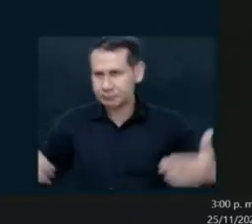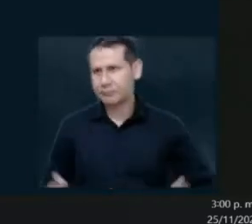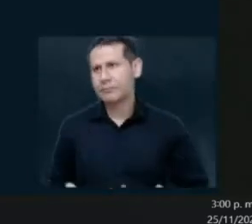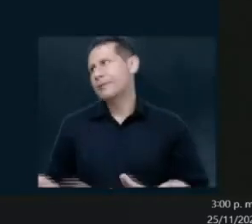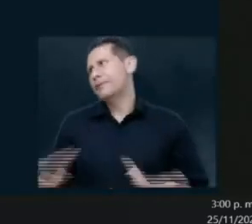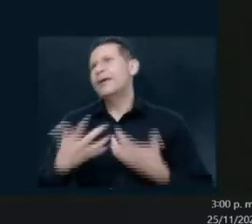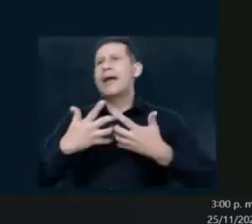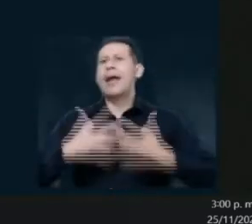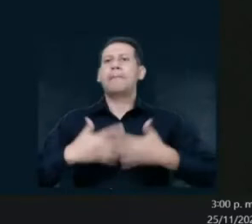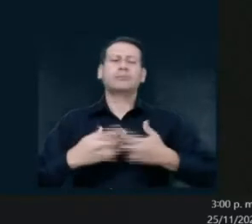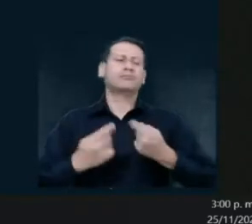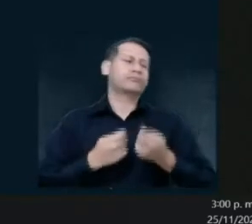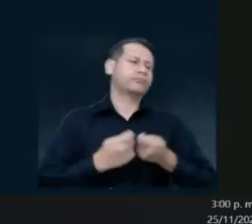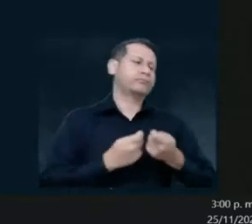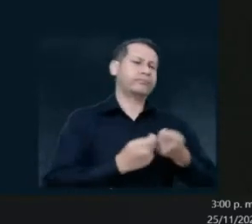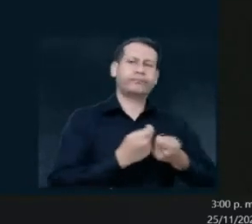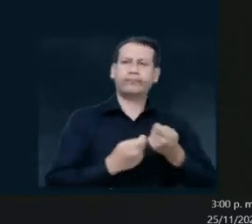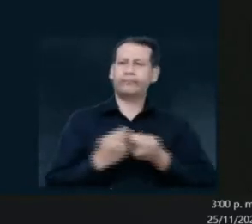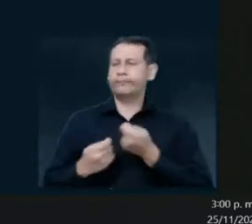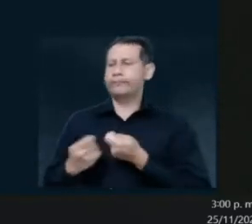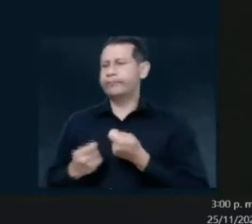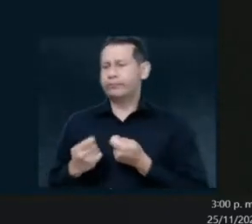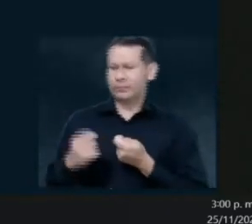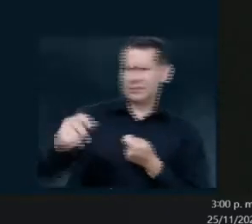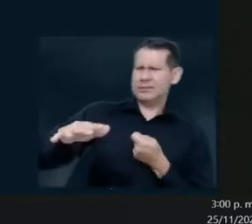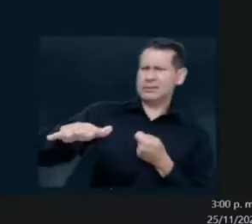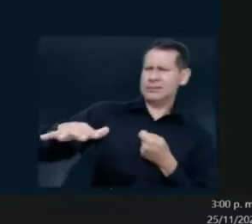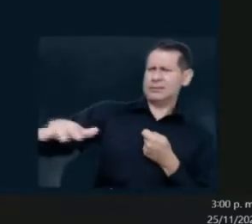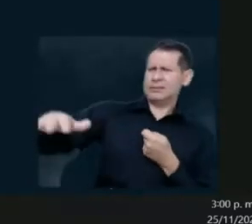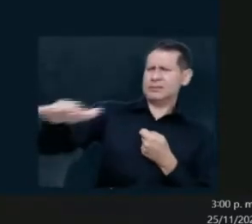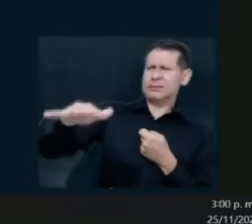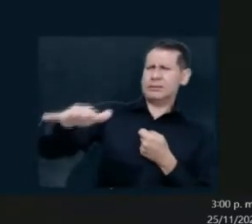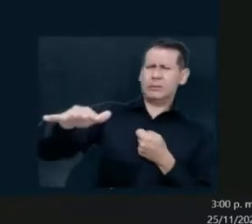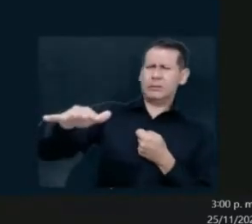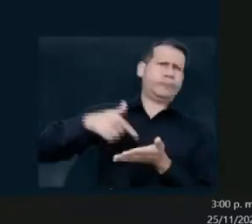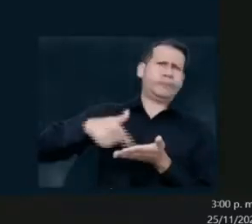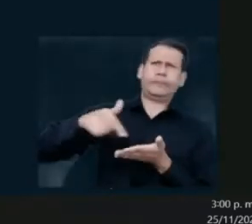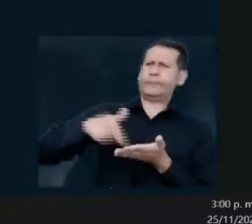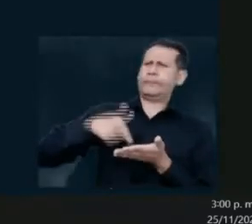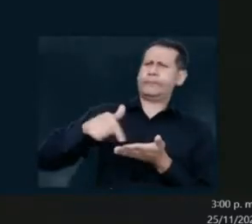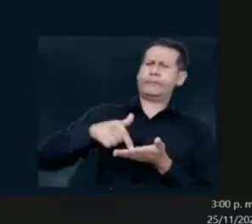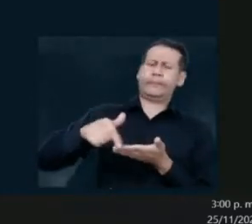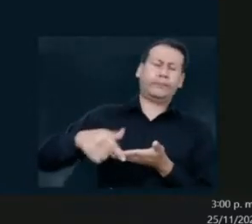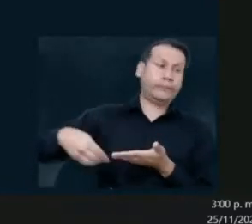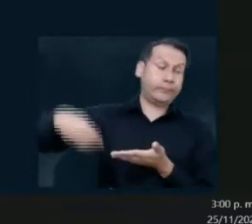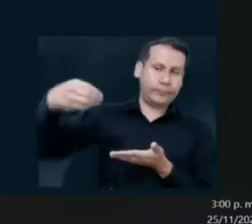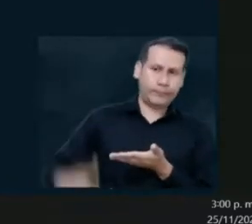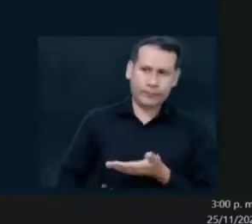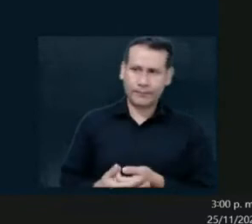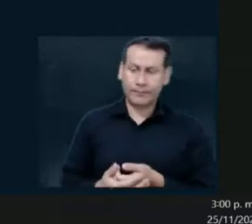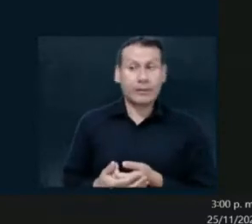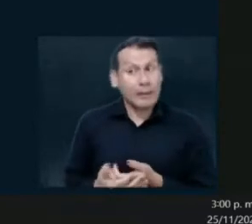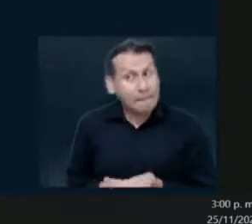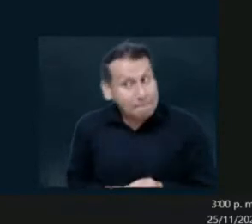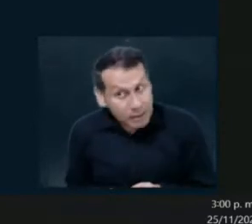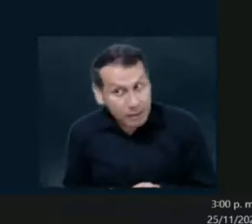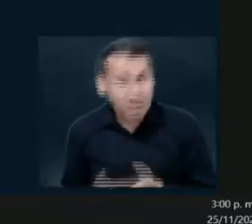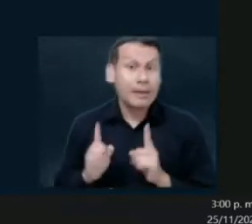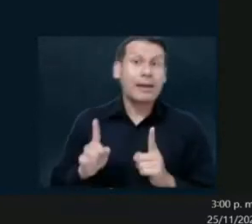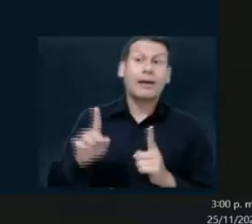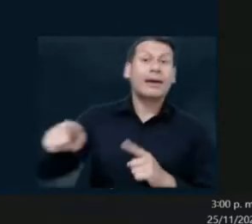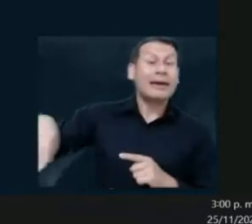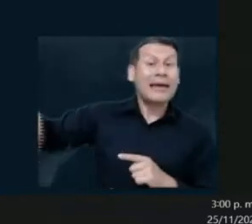barriers. Some of them, on average, is if a commercial company had to deploy there, for them would be highly, and then for the locals, they're not that